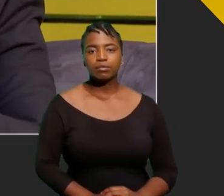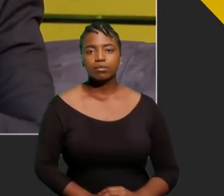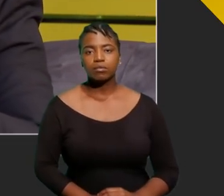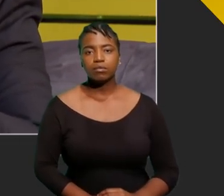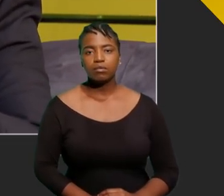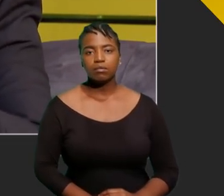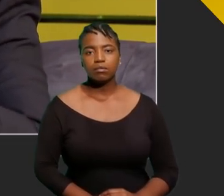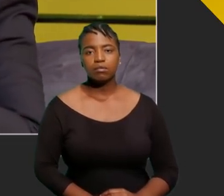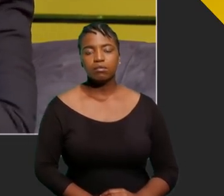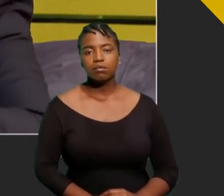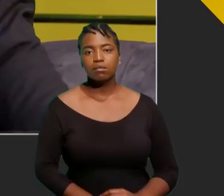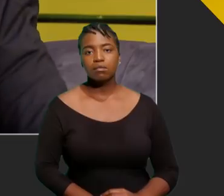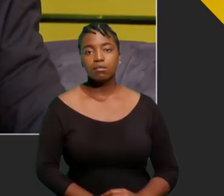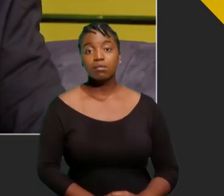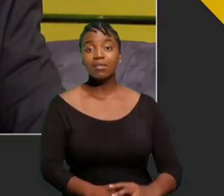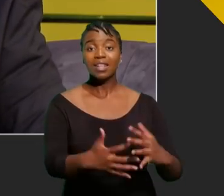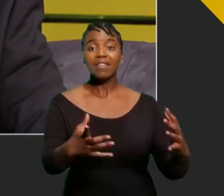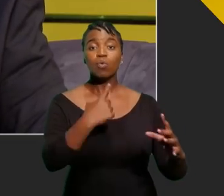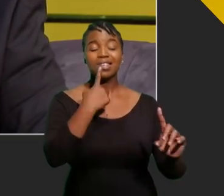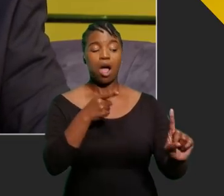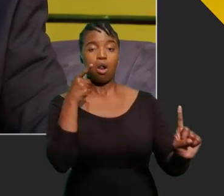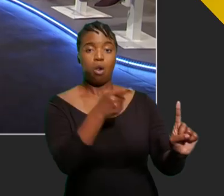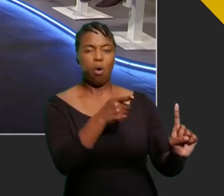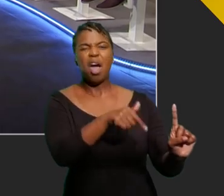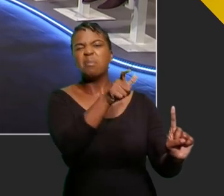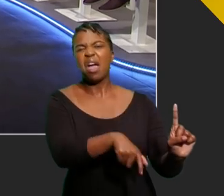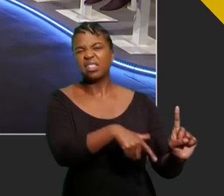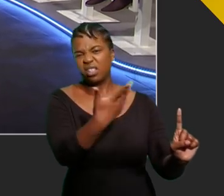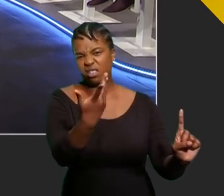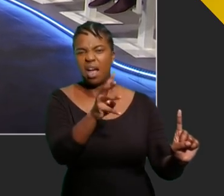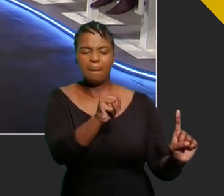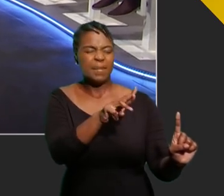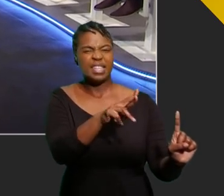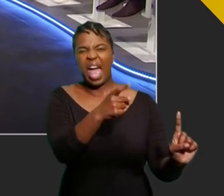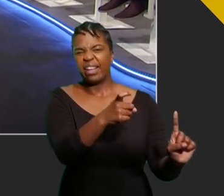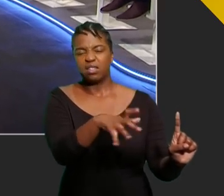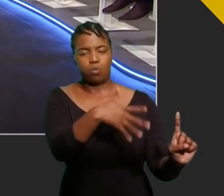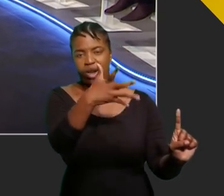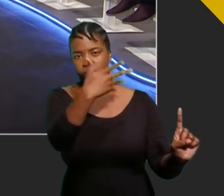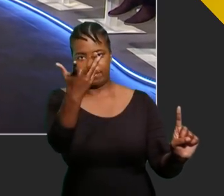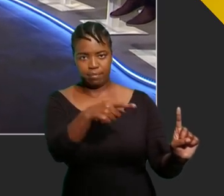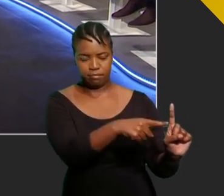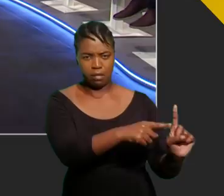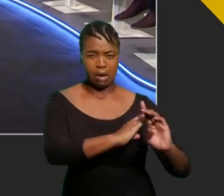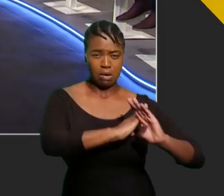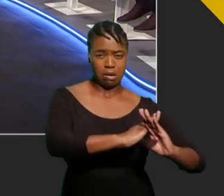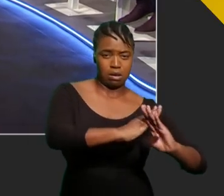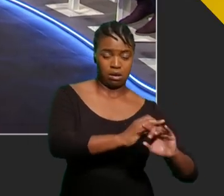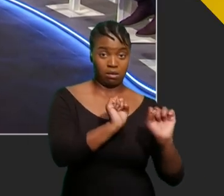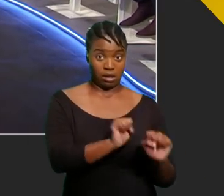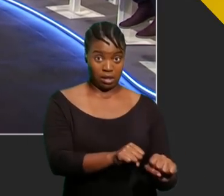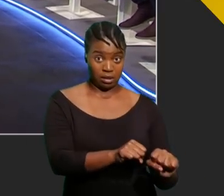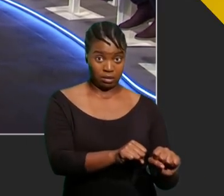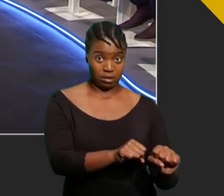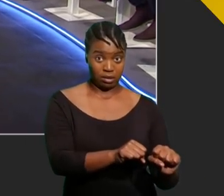if we know Mr. X has been involved in state capture, he's only going to do enough to defend his case. Yes.